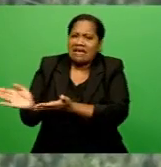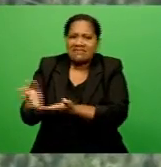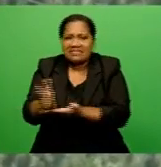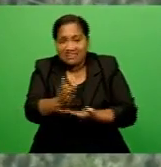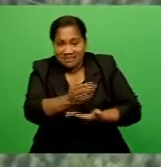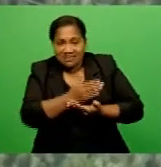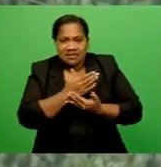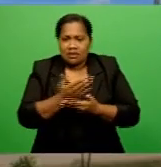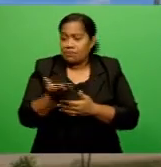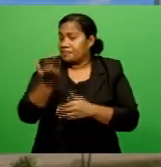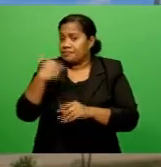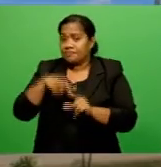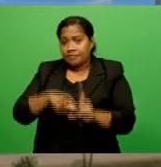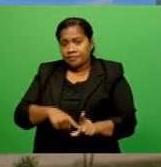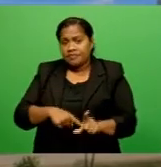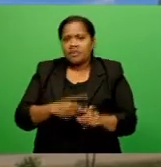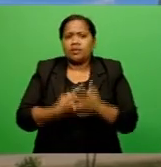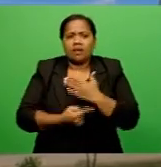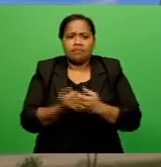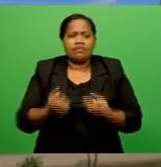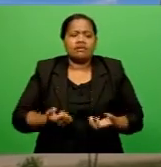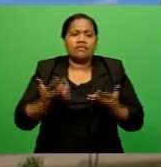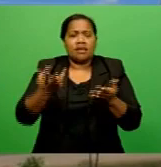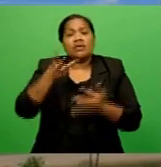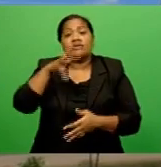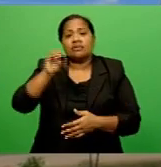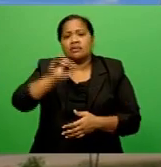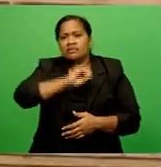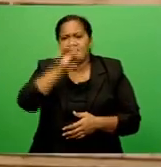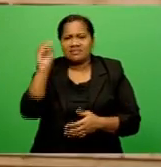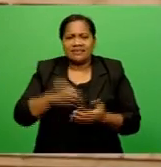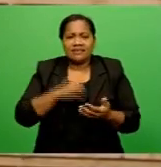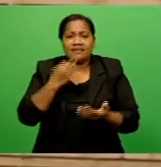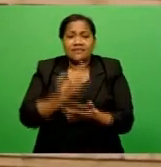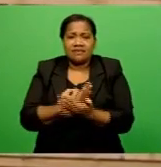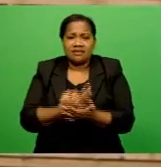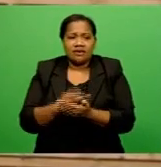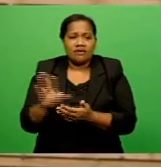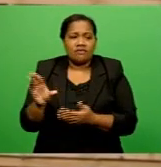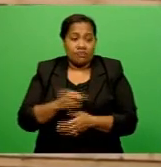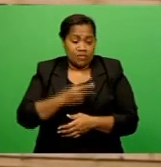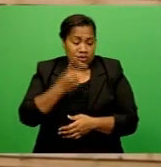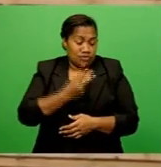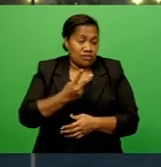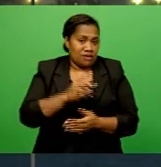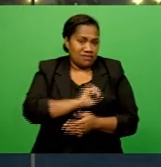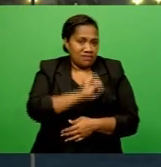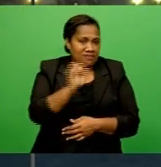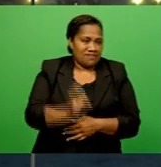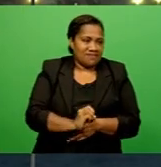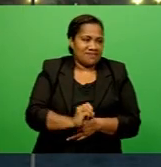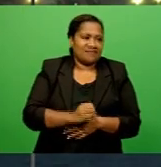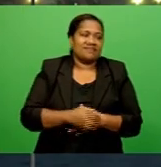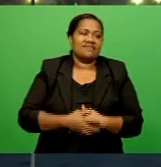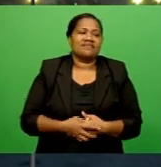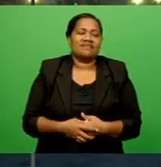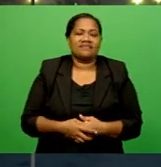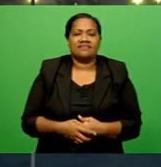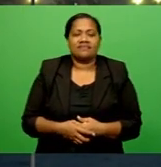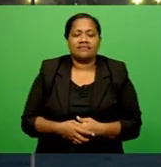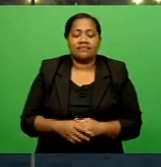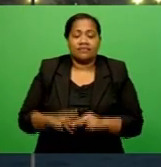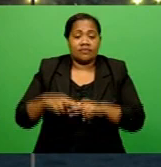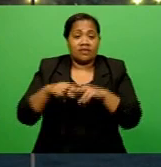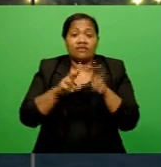since last year and has offered a 30% stumpage fee from the current 12%. Meanwhile, the Fiji